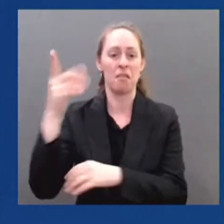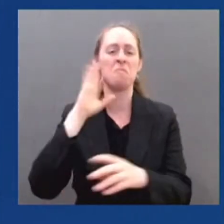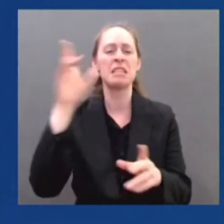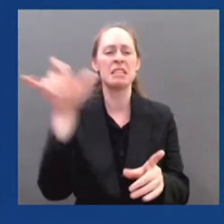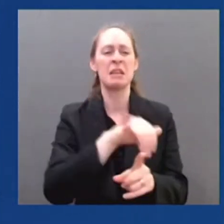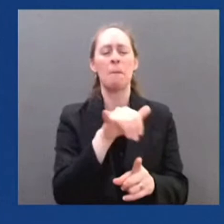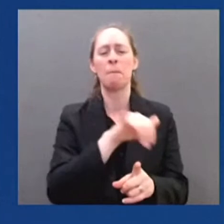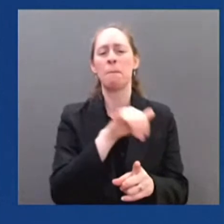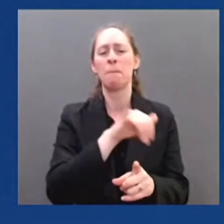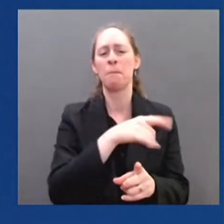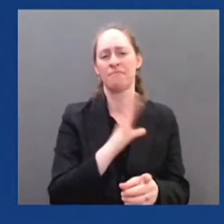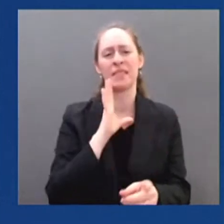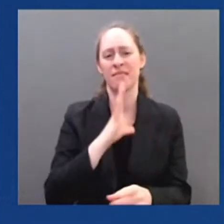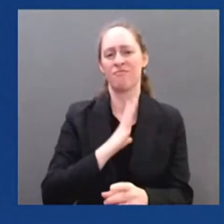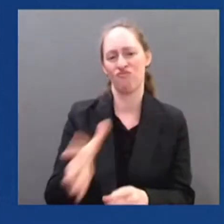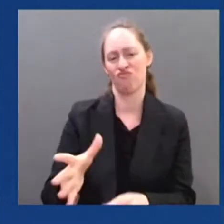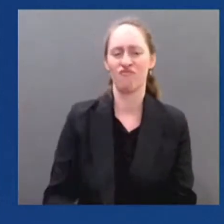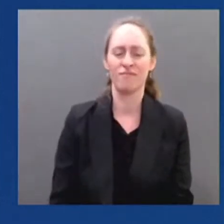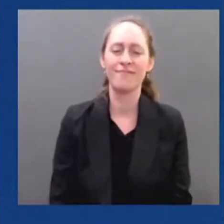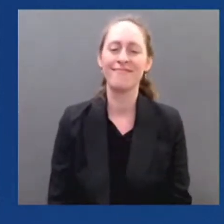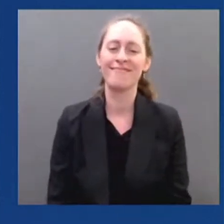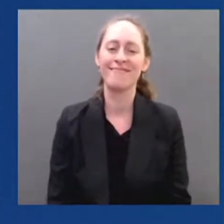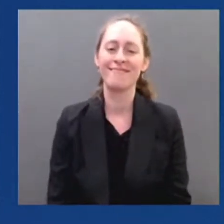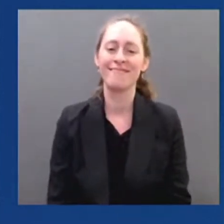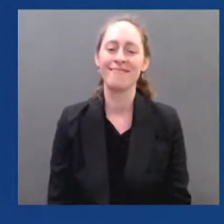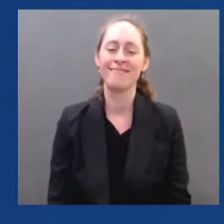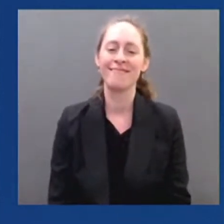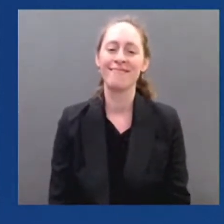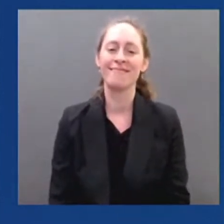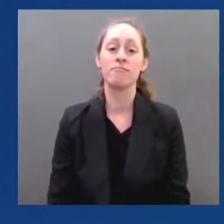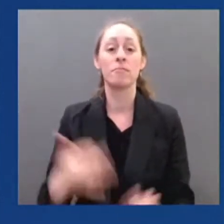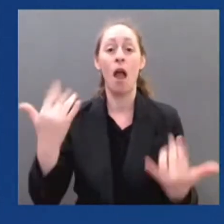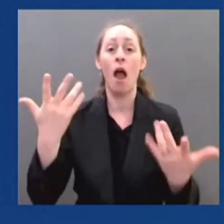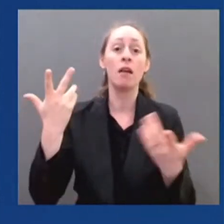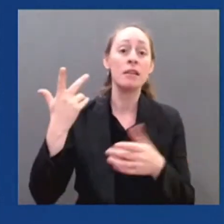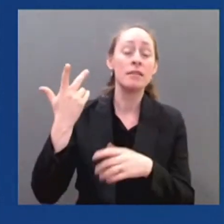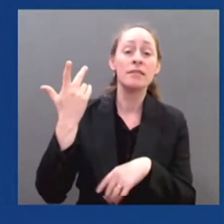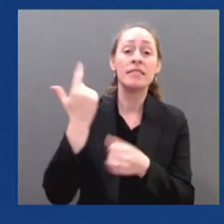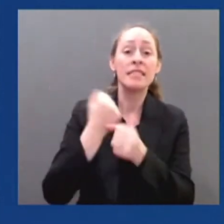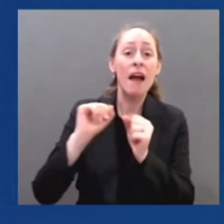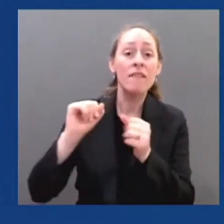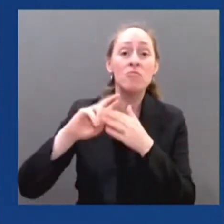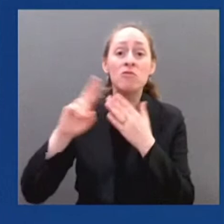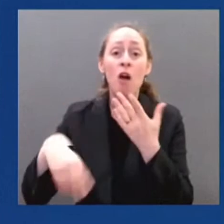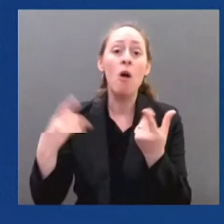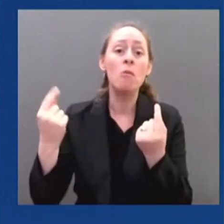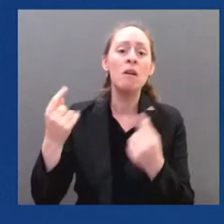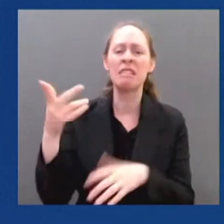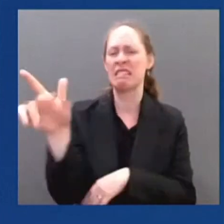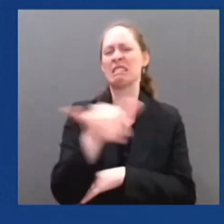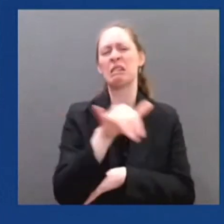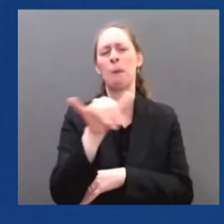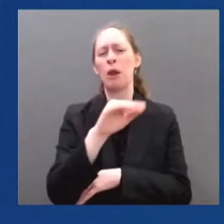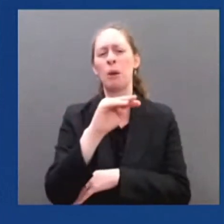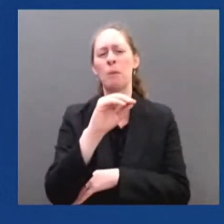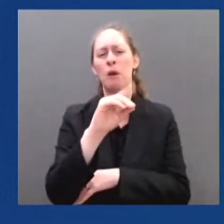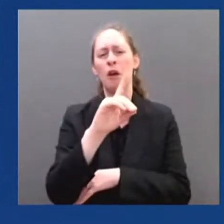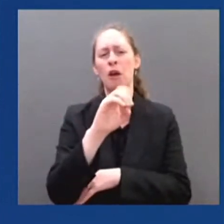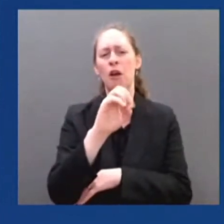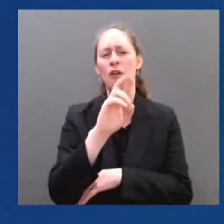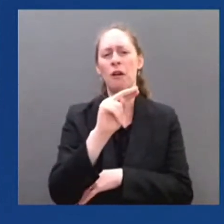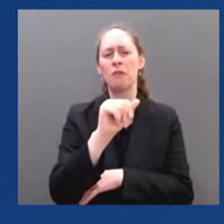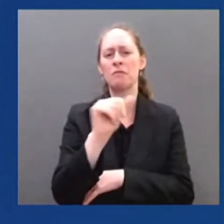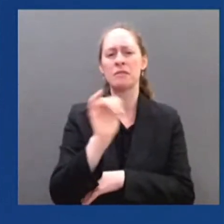Pfizer-BioNTech, the same thing. The reactogenicity, for example, fevers, pain at the site, were really